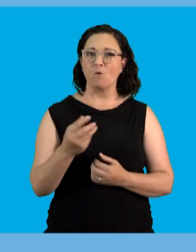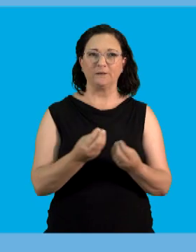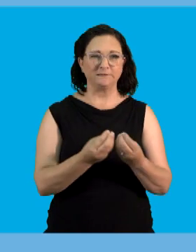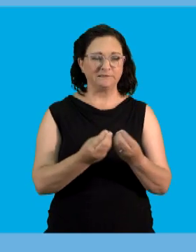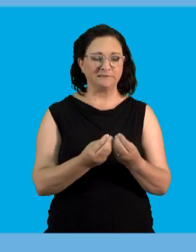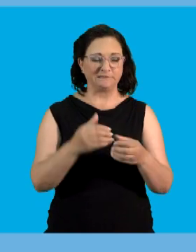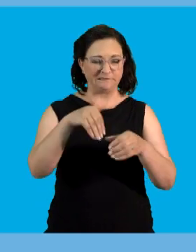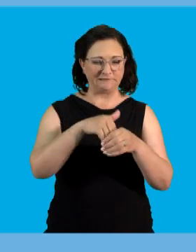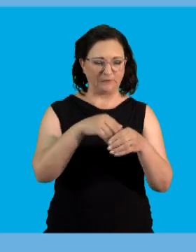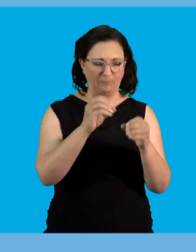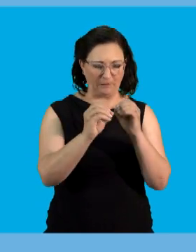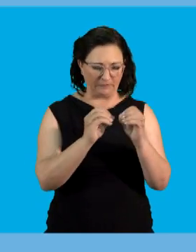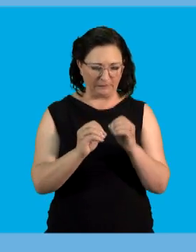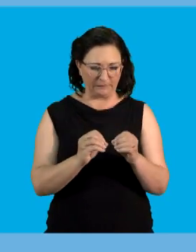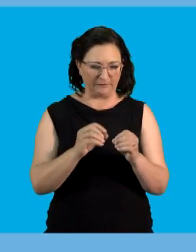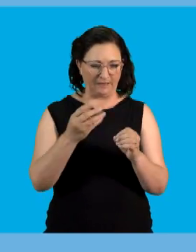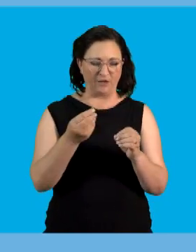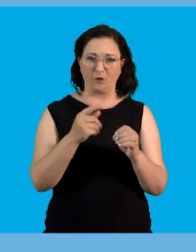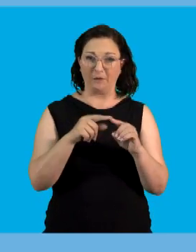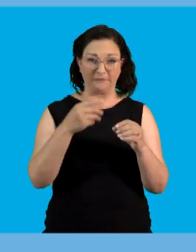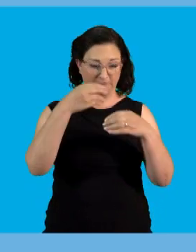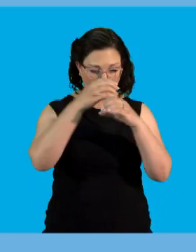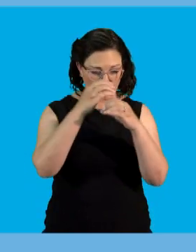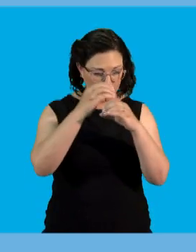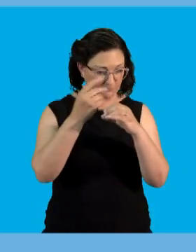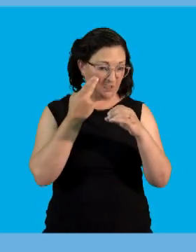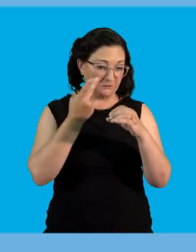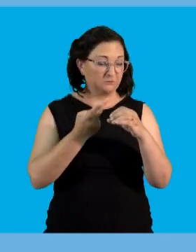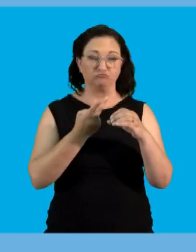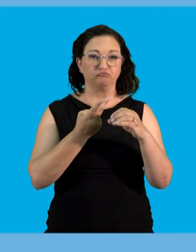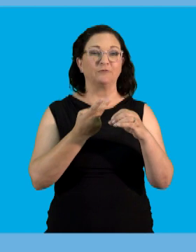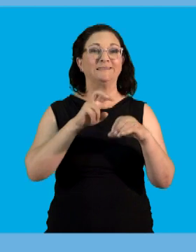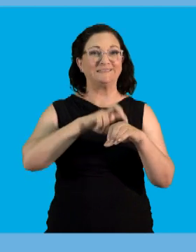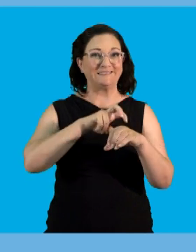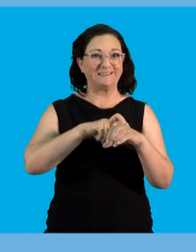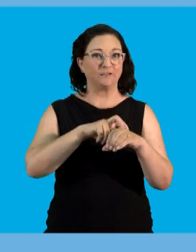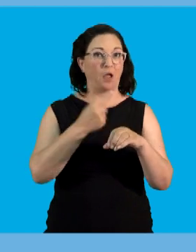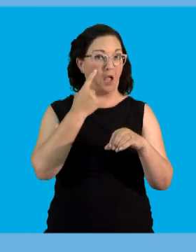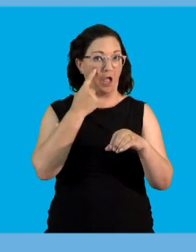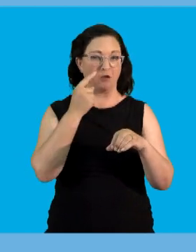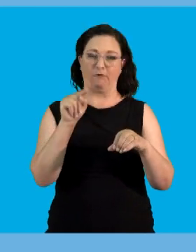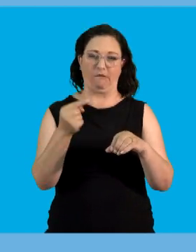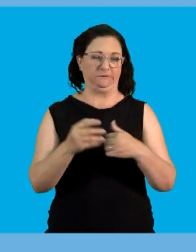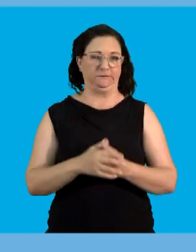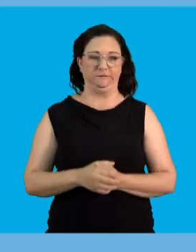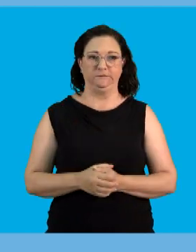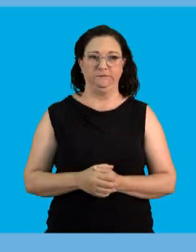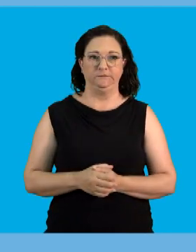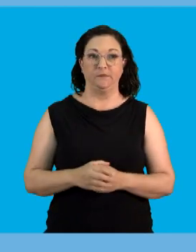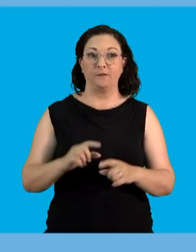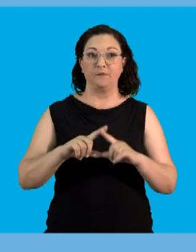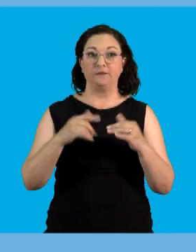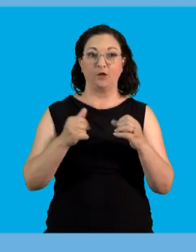all substances are made up of tiny particles, and those particles are too small to be seen by even our naked eye. Number